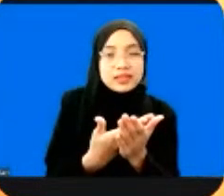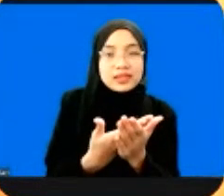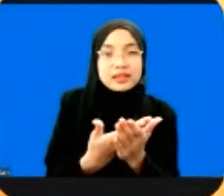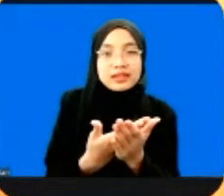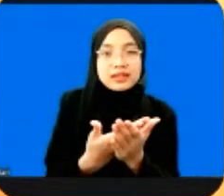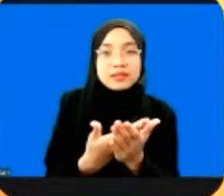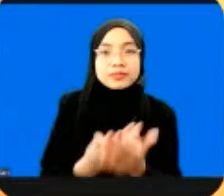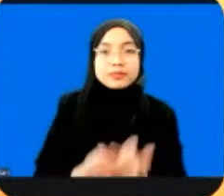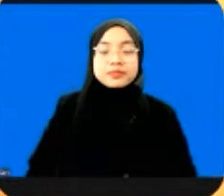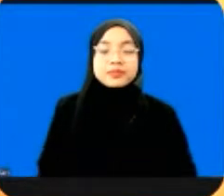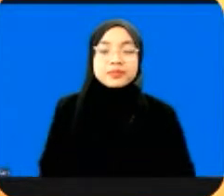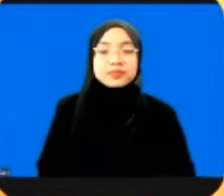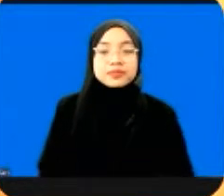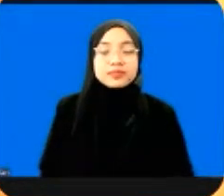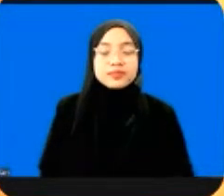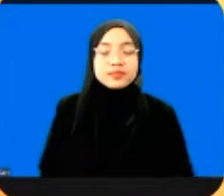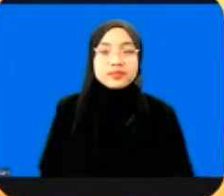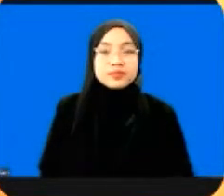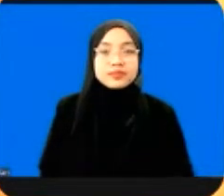very